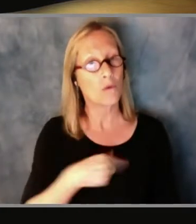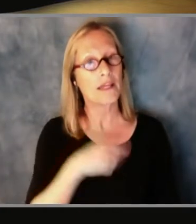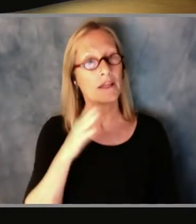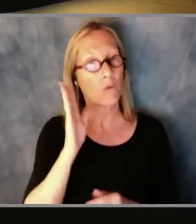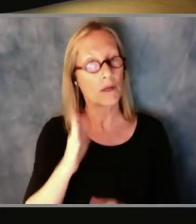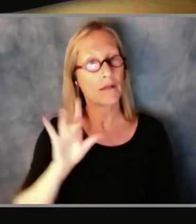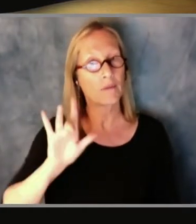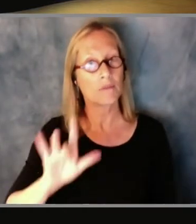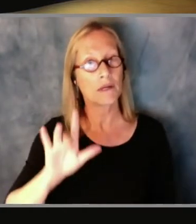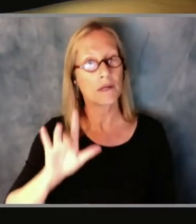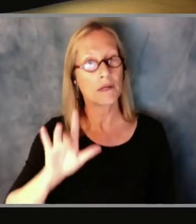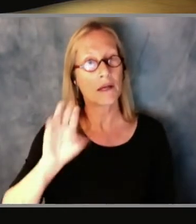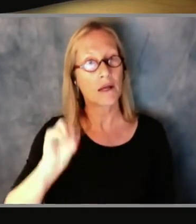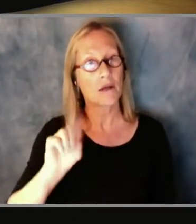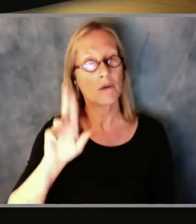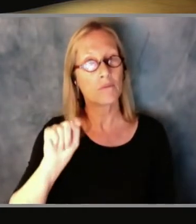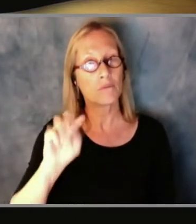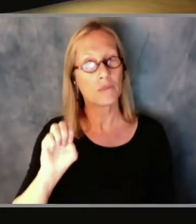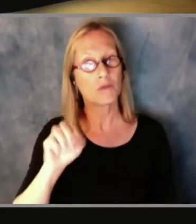hopefully.